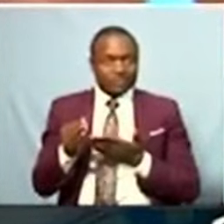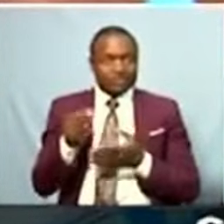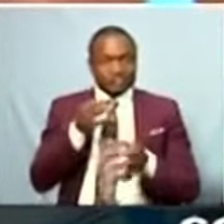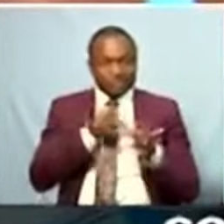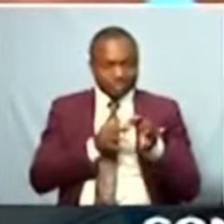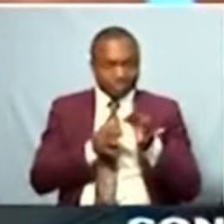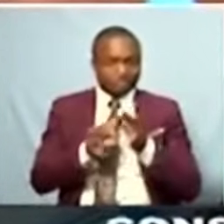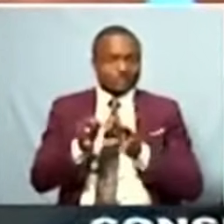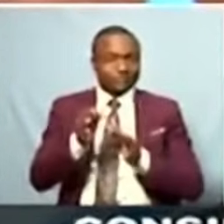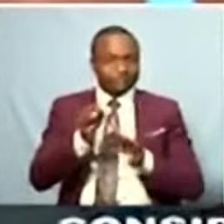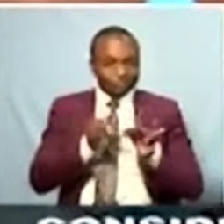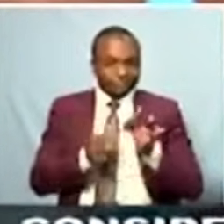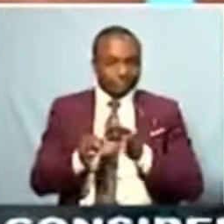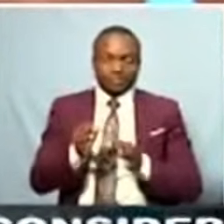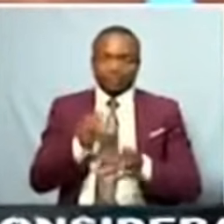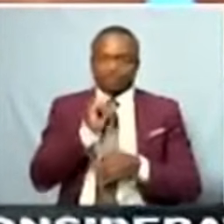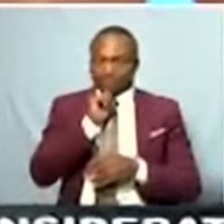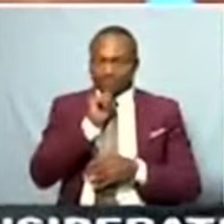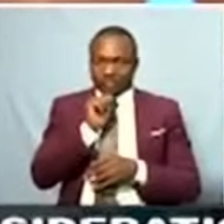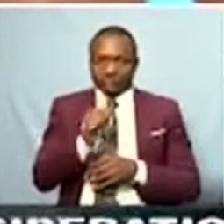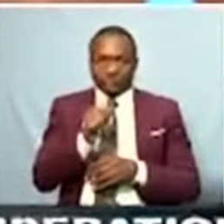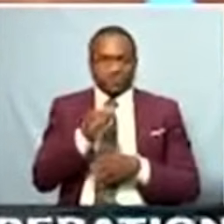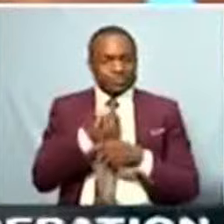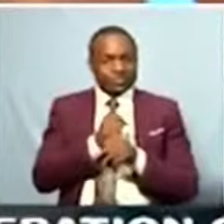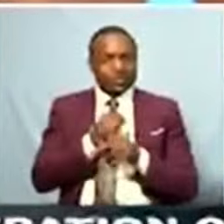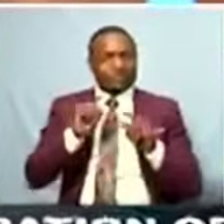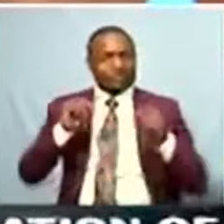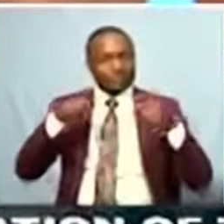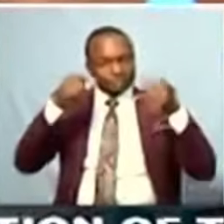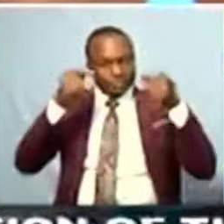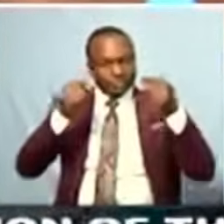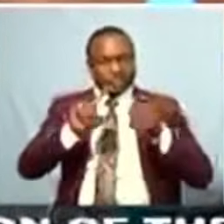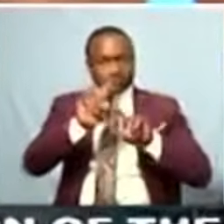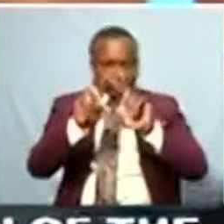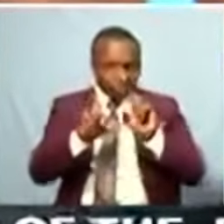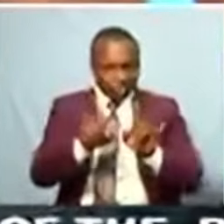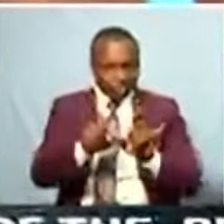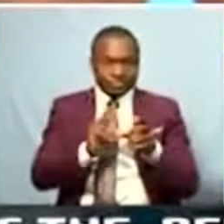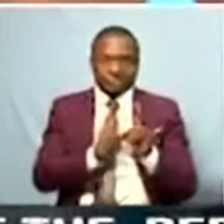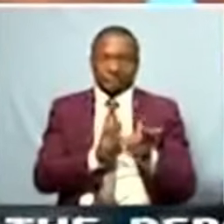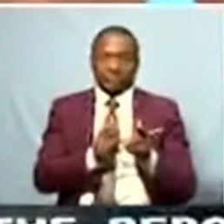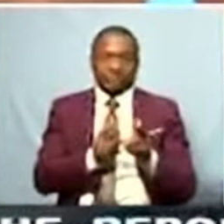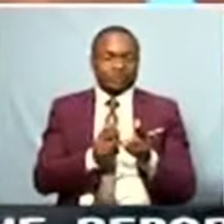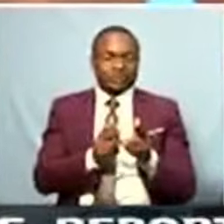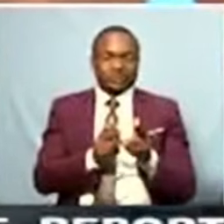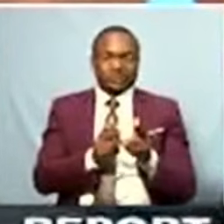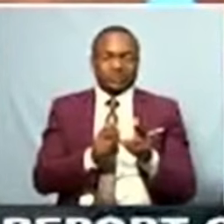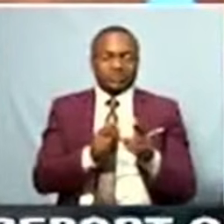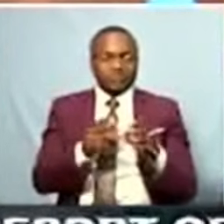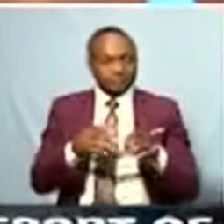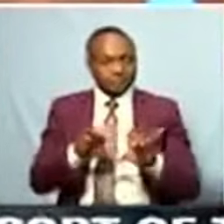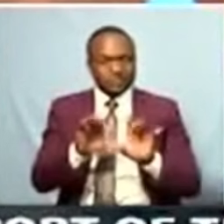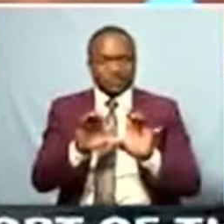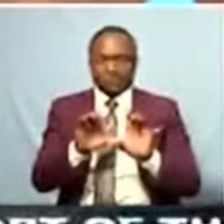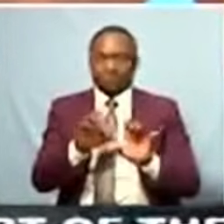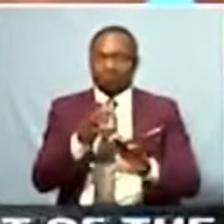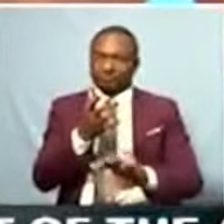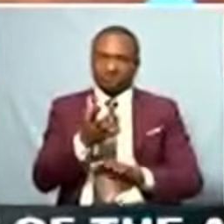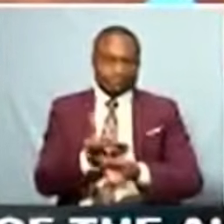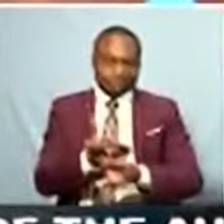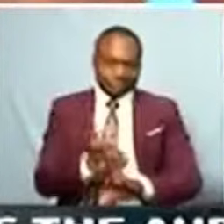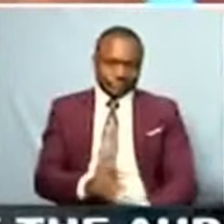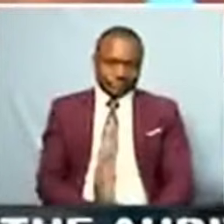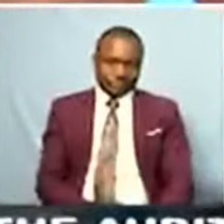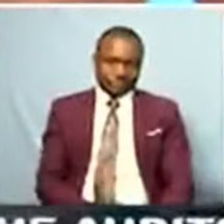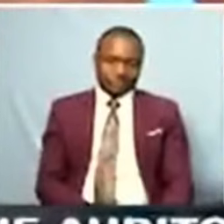speed, because we're not making good progress. In the way questions are being answered, progress is it's not